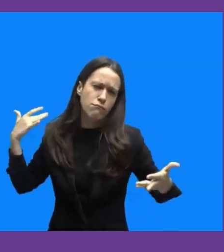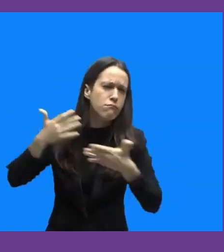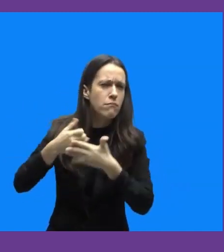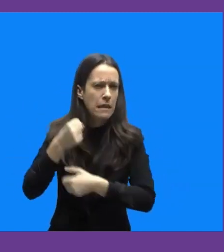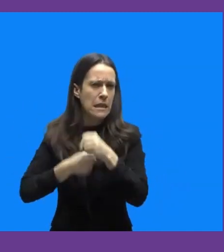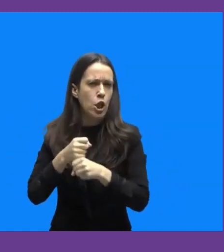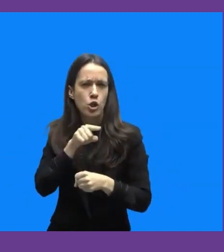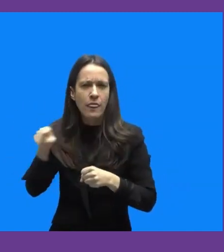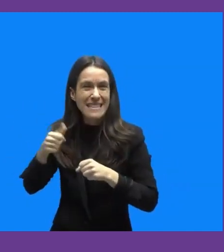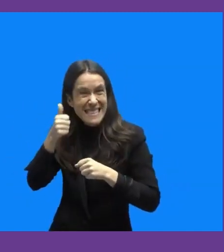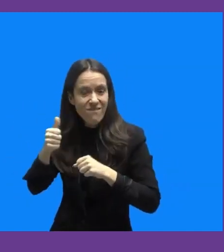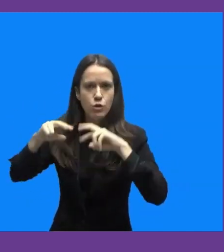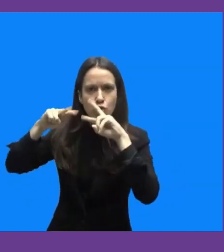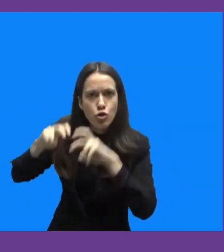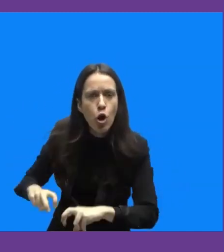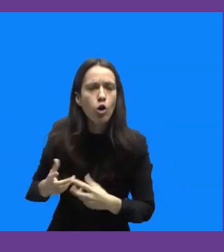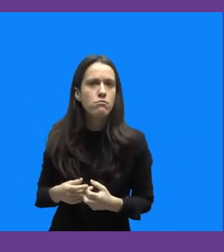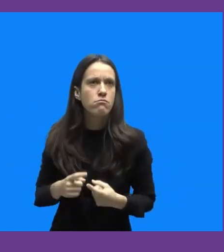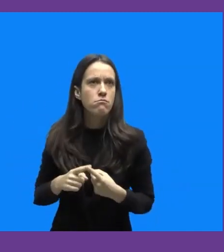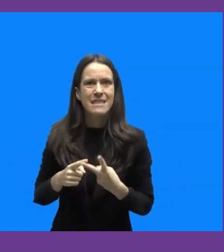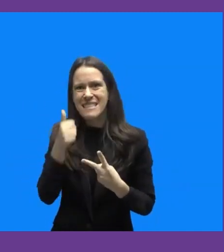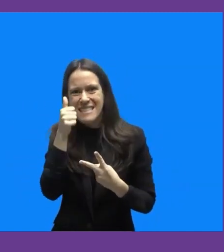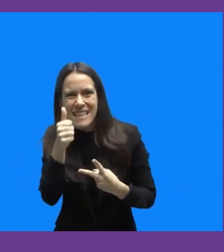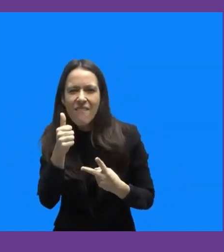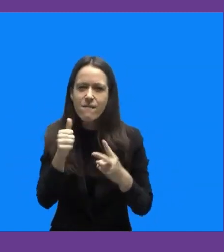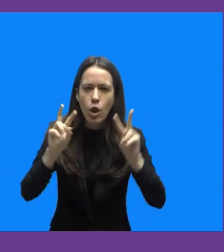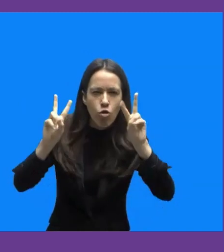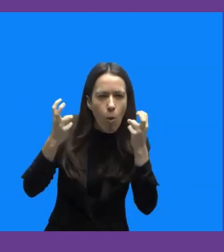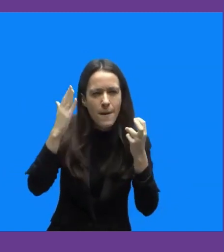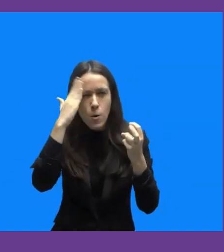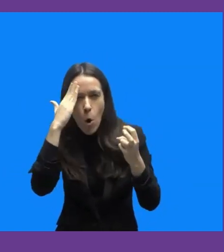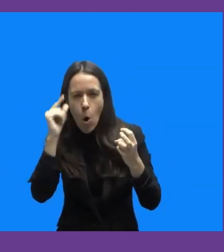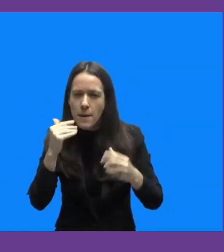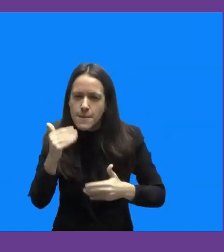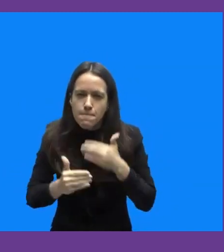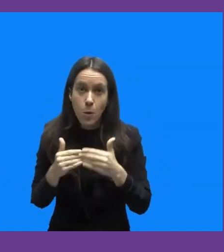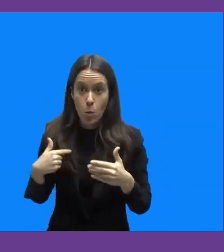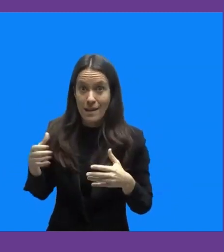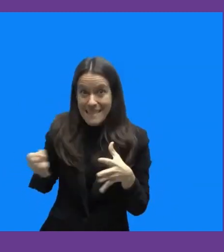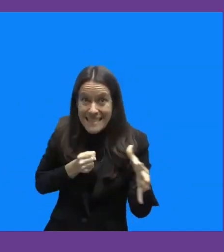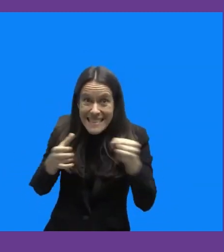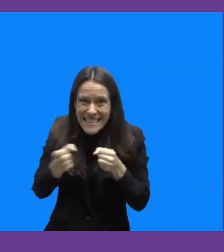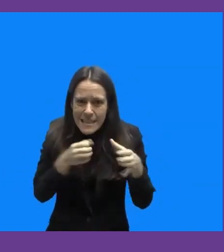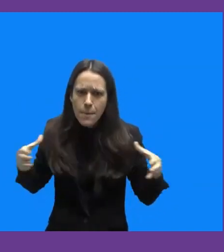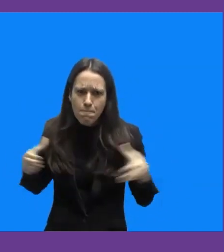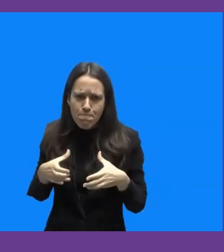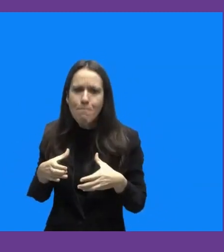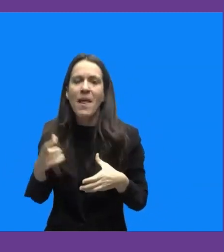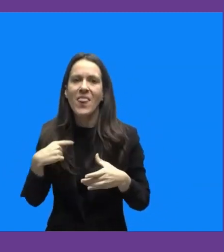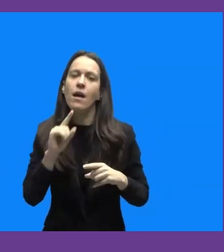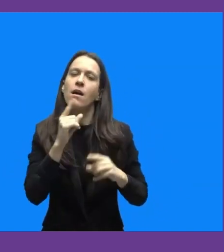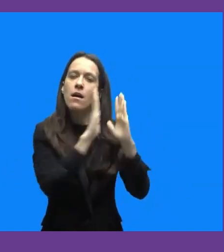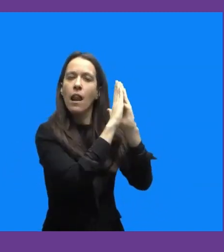were researchers also. They were researching this subject. And of course, we started with literature review. We started